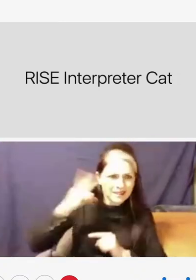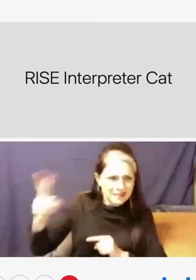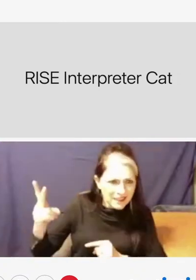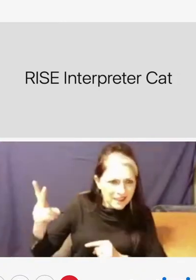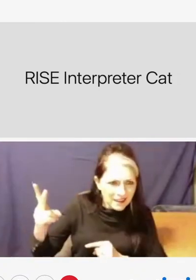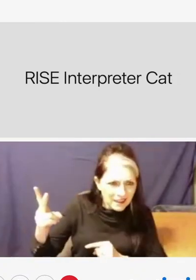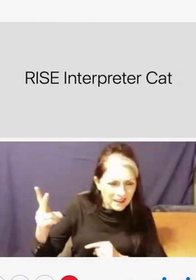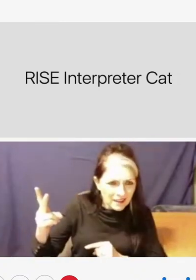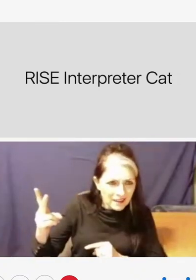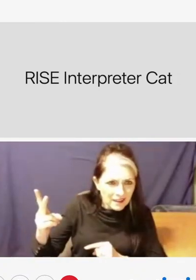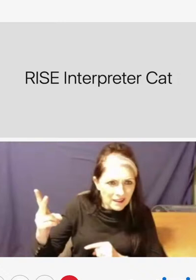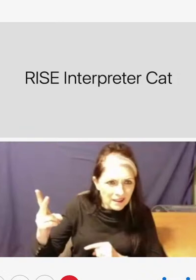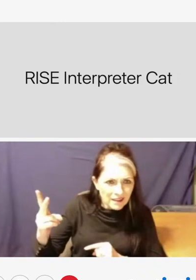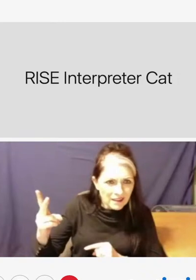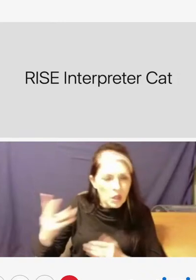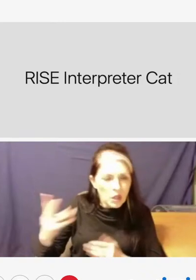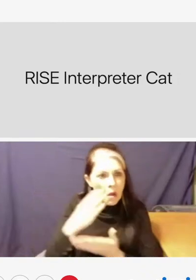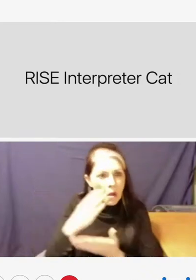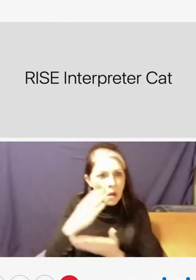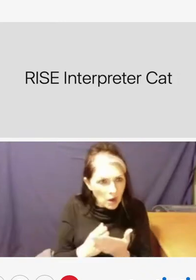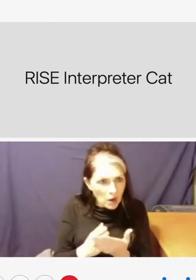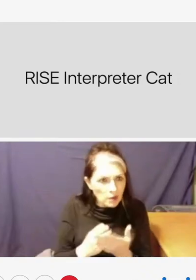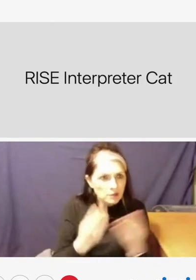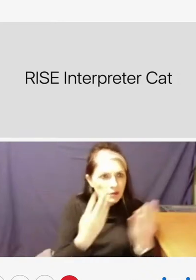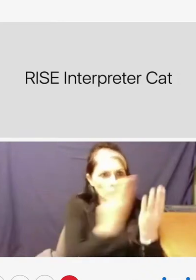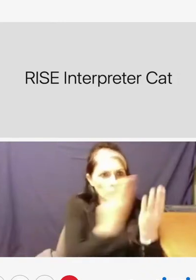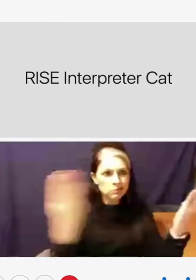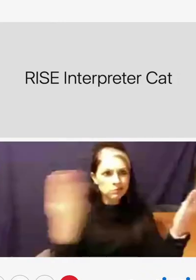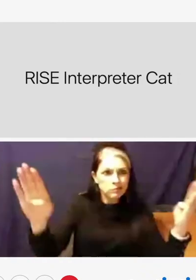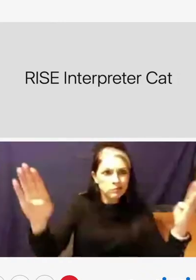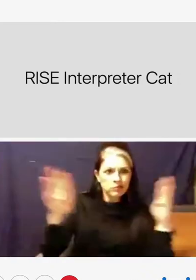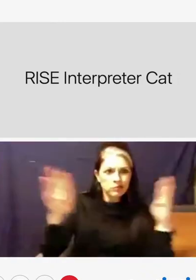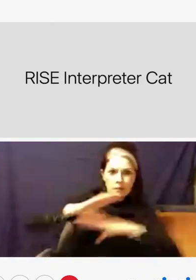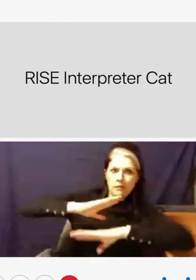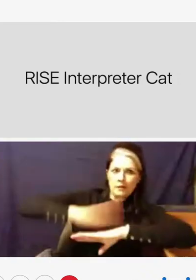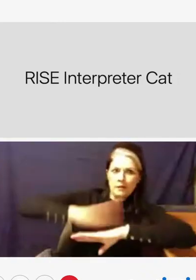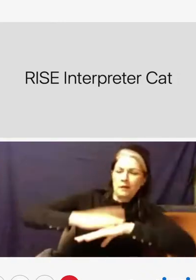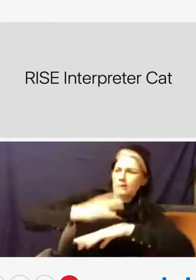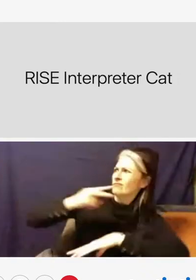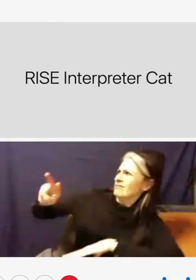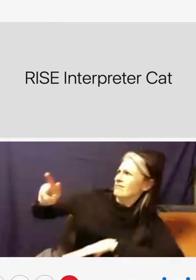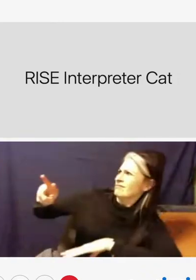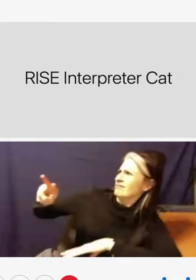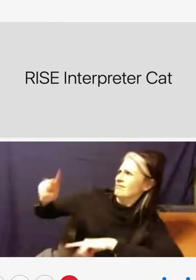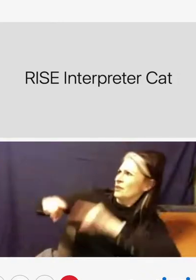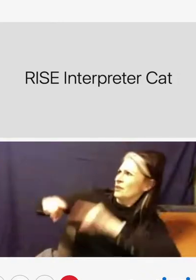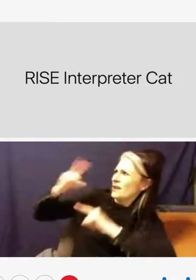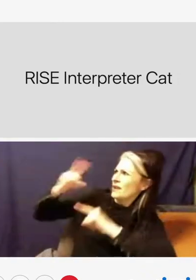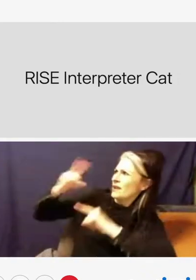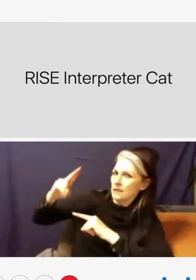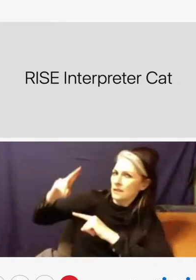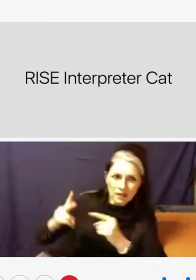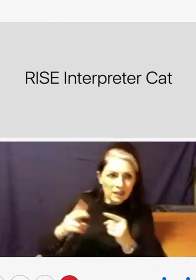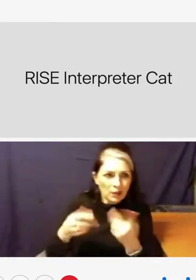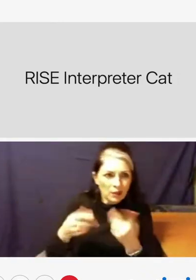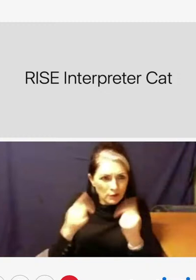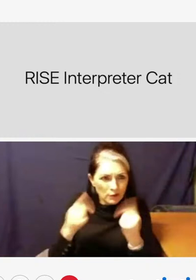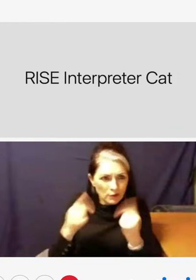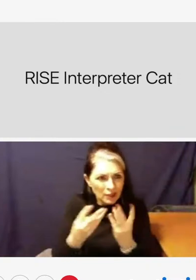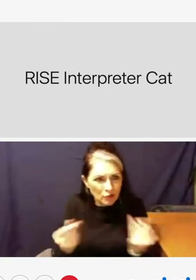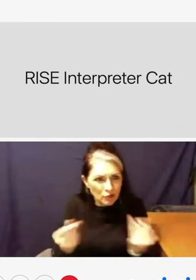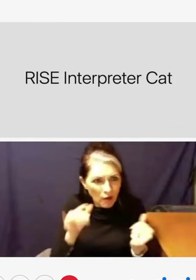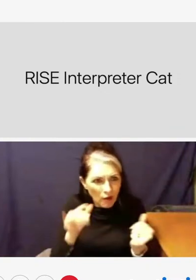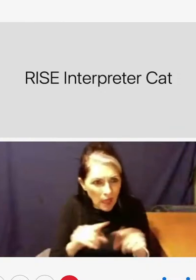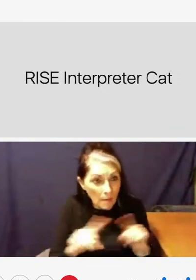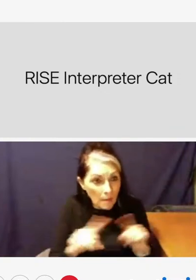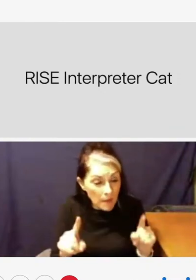it is because of the the shields but he says but we've gotten around that he said because uh what he